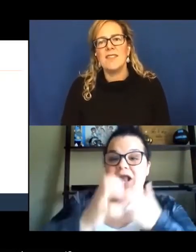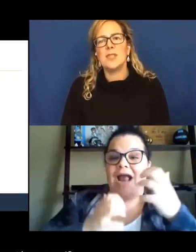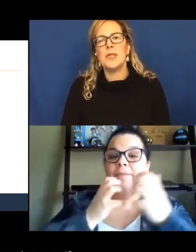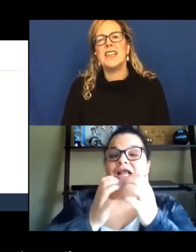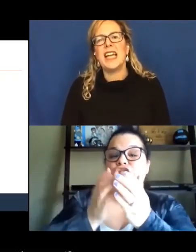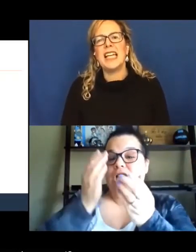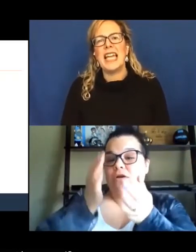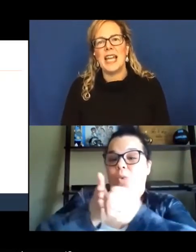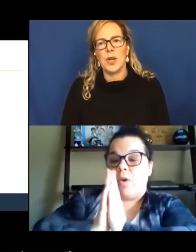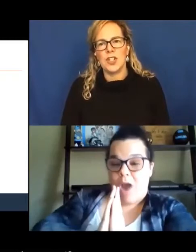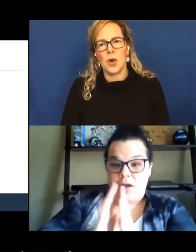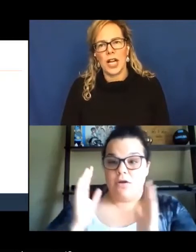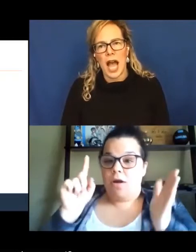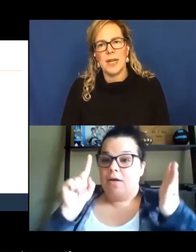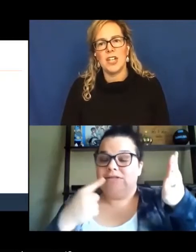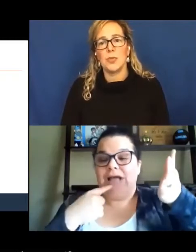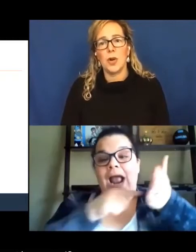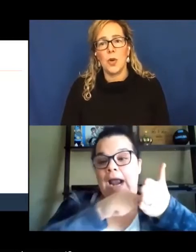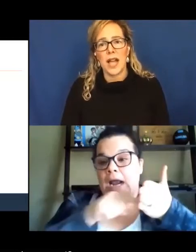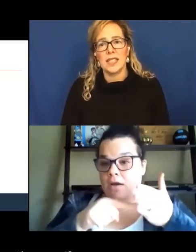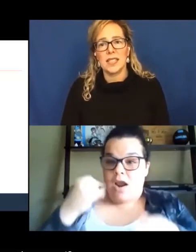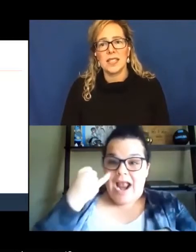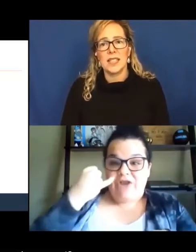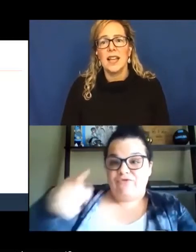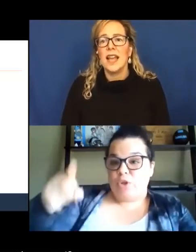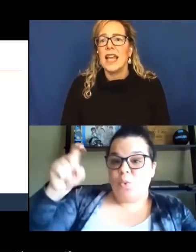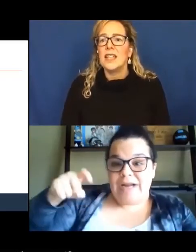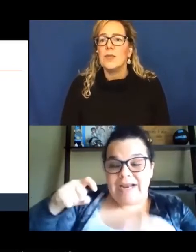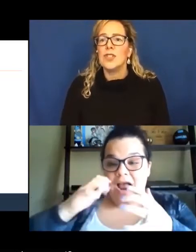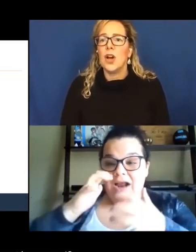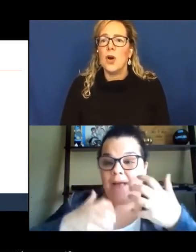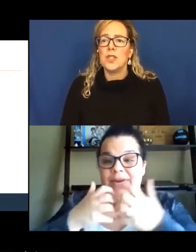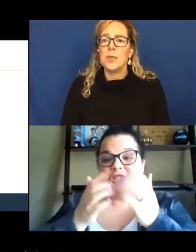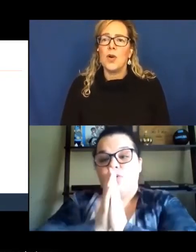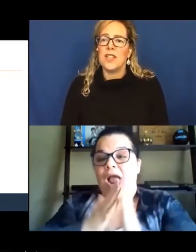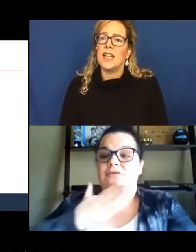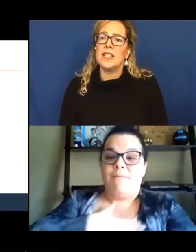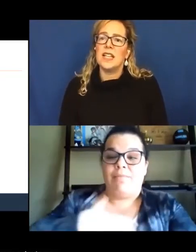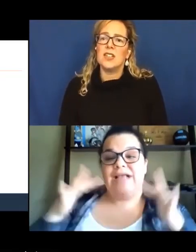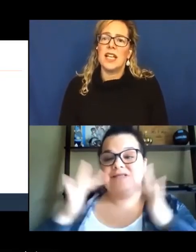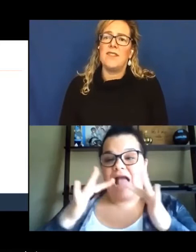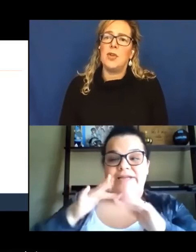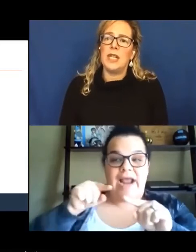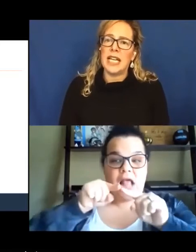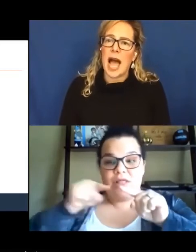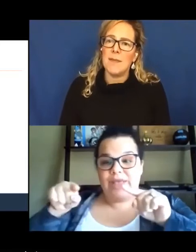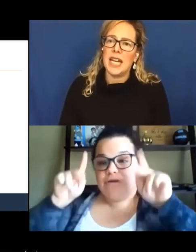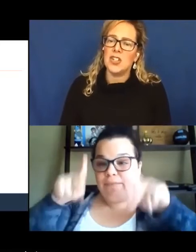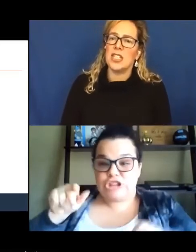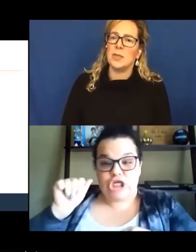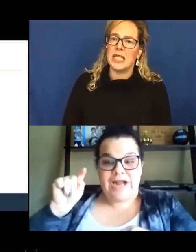must have specific language for accommodation requests. So suppose it says, it'll say, if you